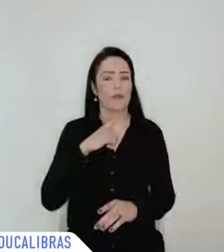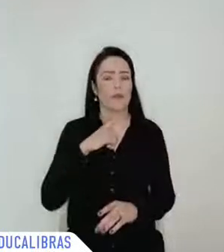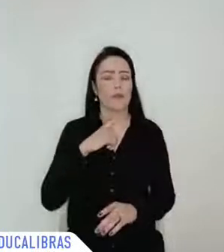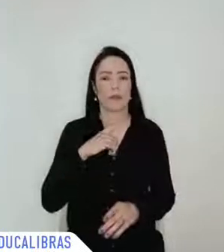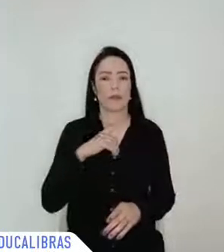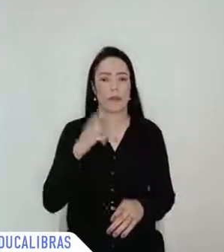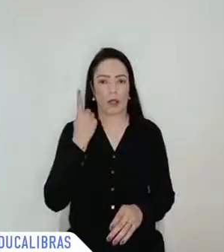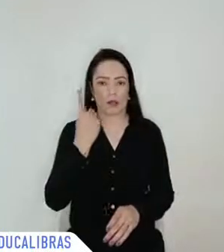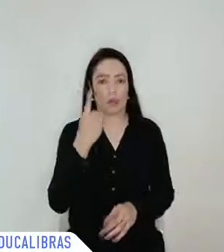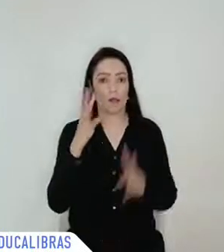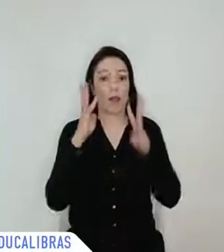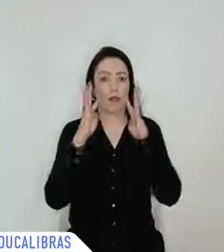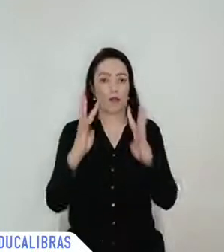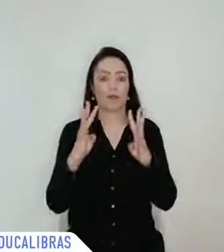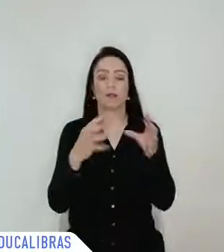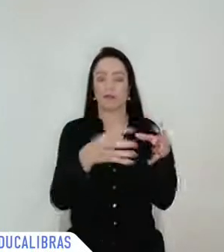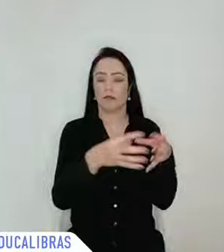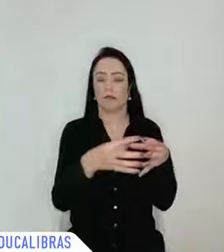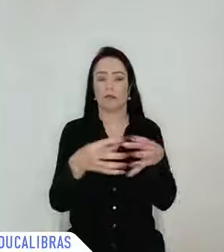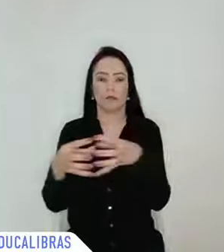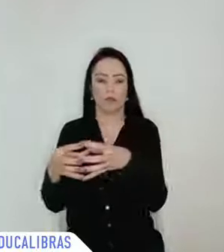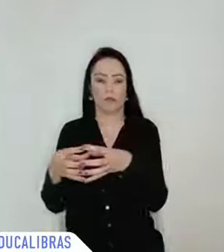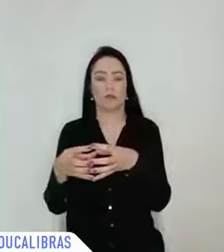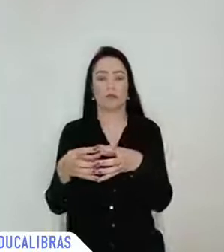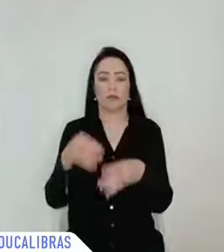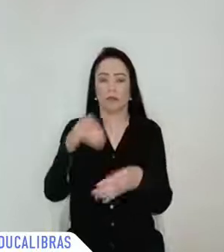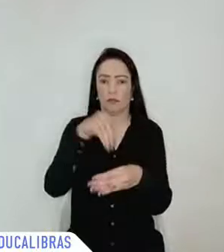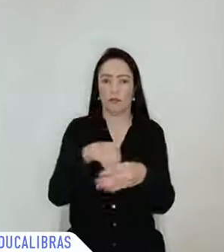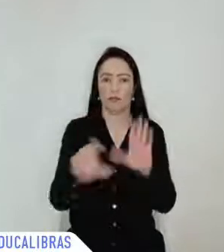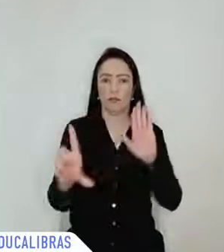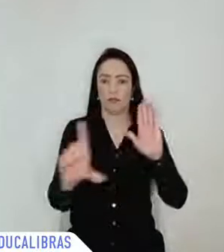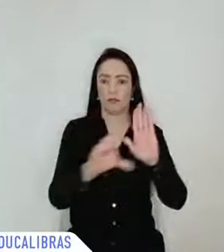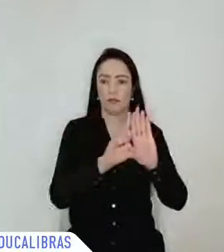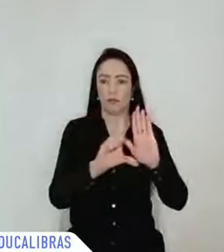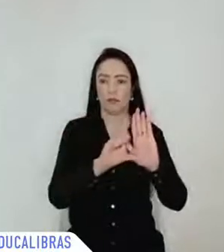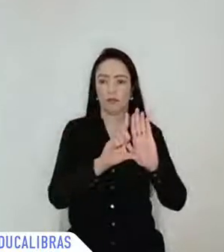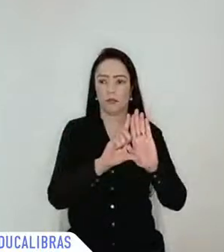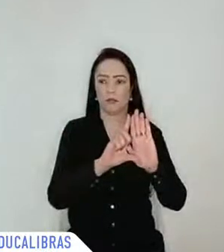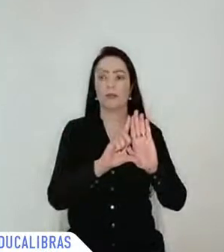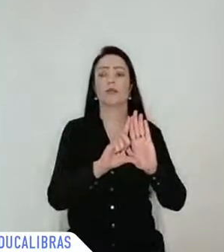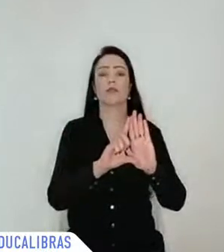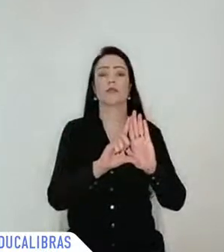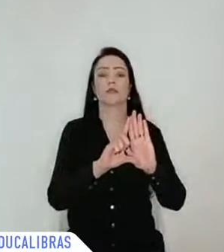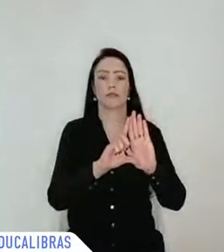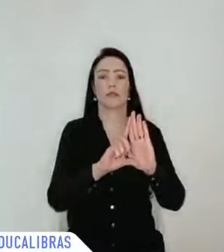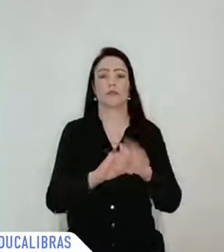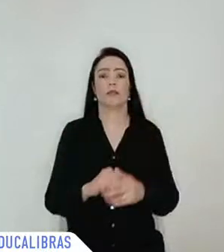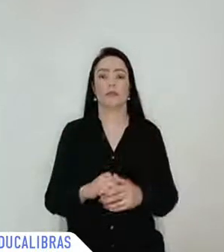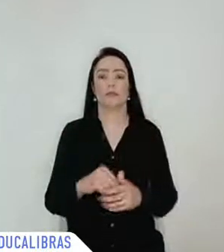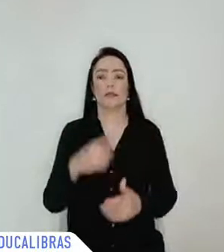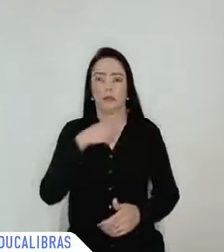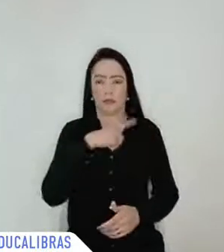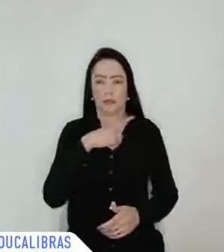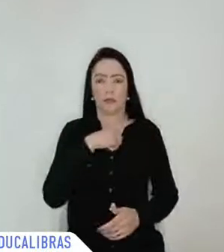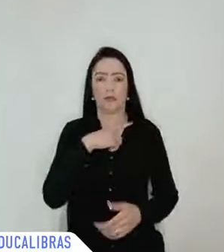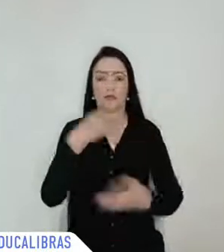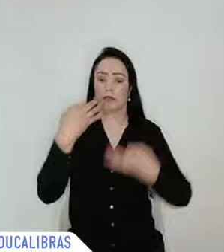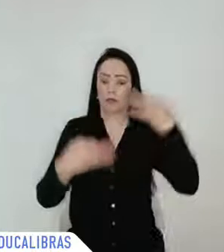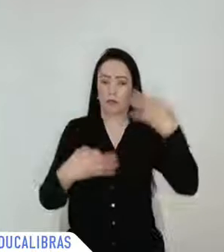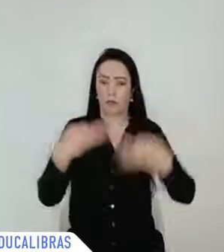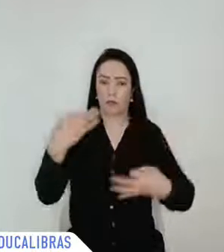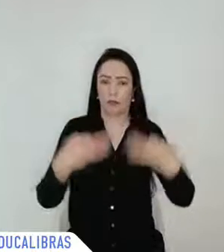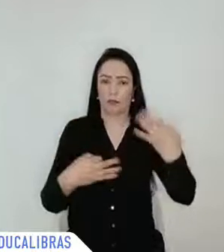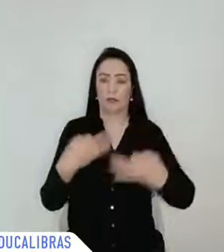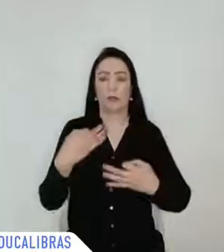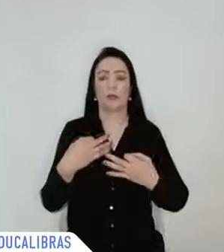stopped, but we can highlight some groups in the legislative branch that